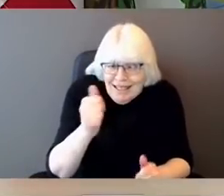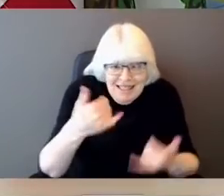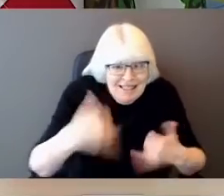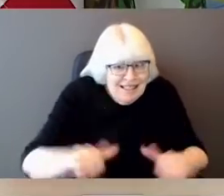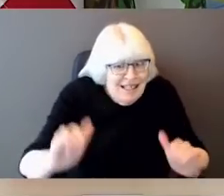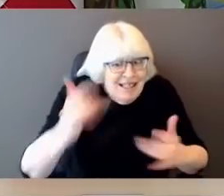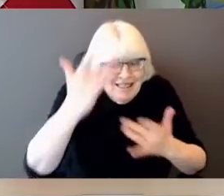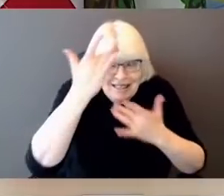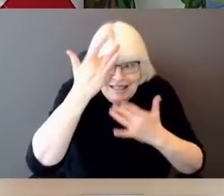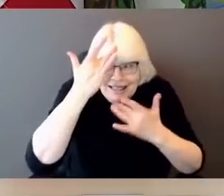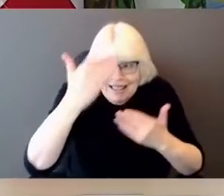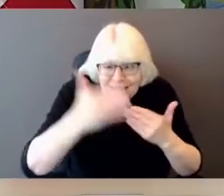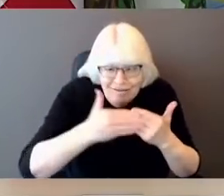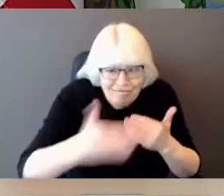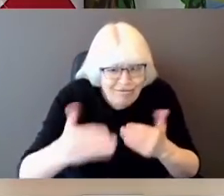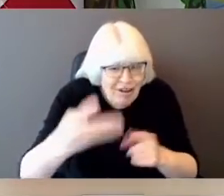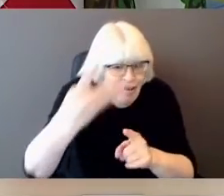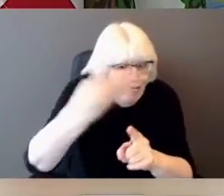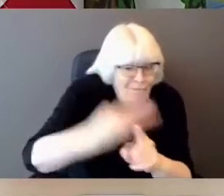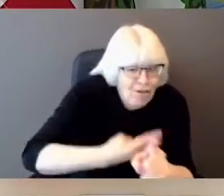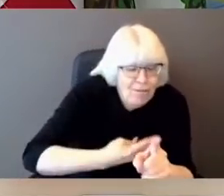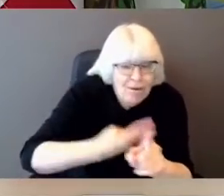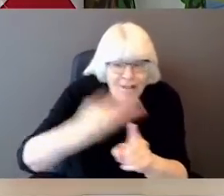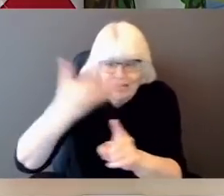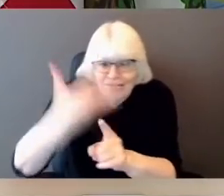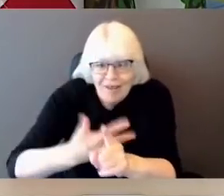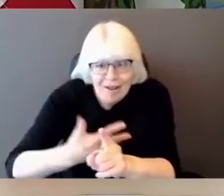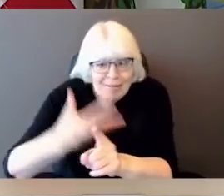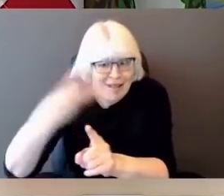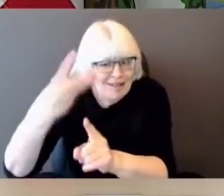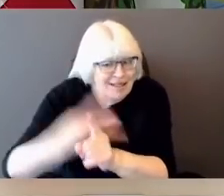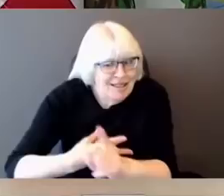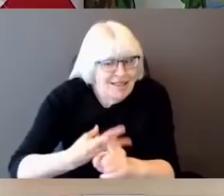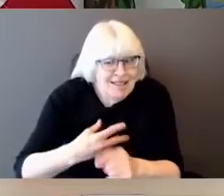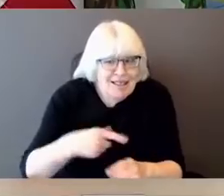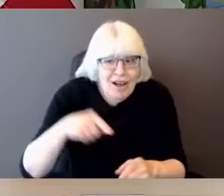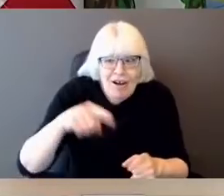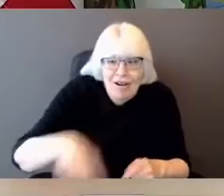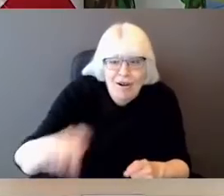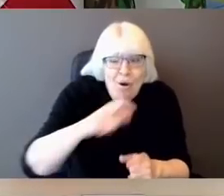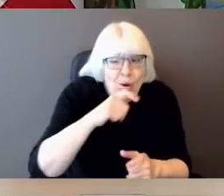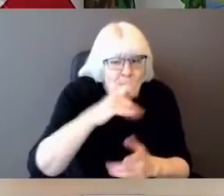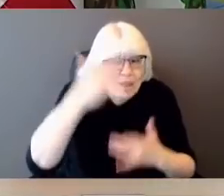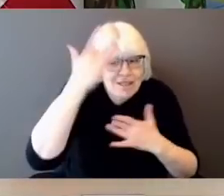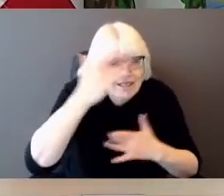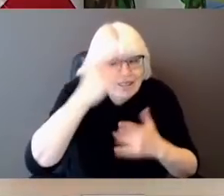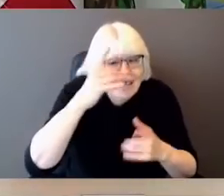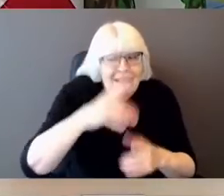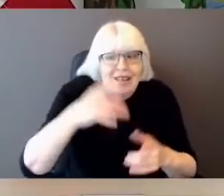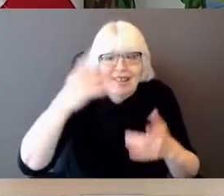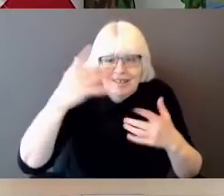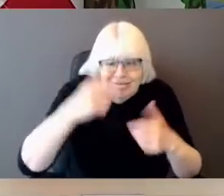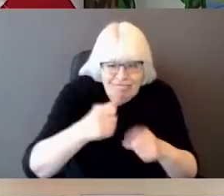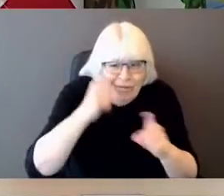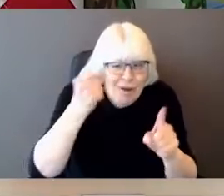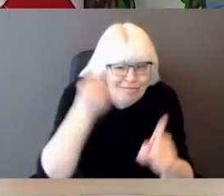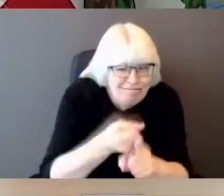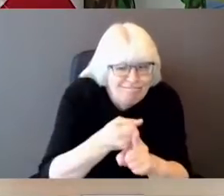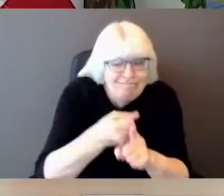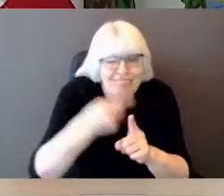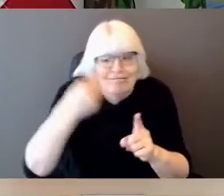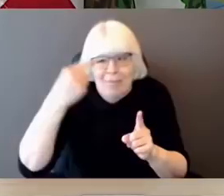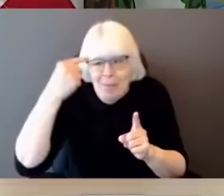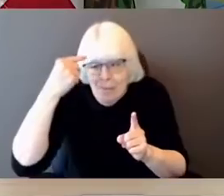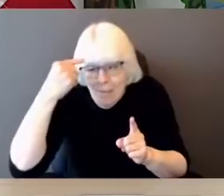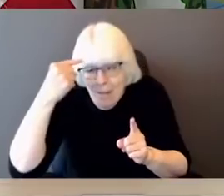with long COVID experience a broad range of symptoms that impair cognitive and physical functioning, including fatigue, general pain